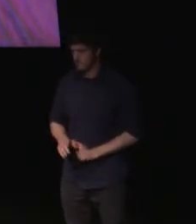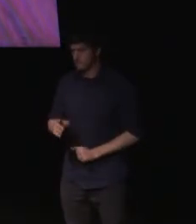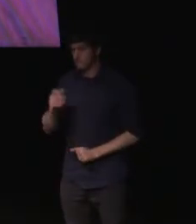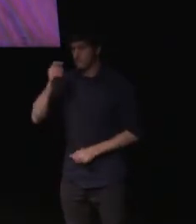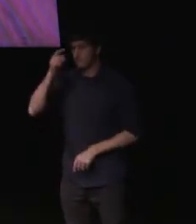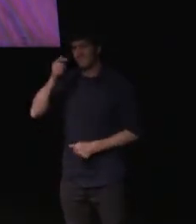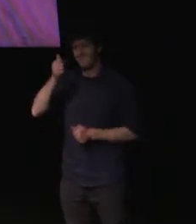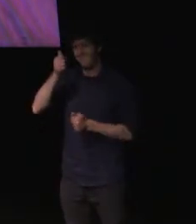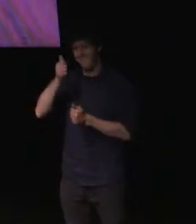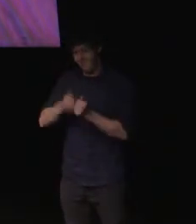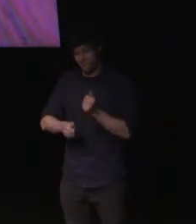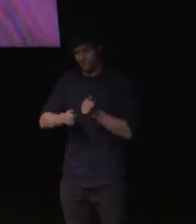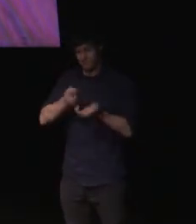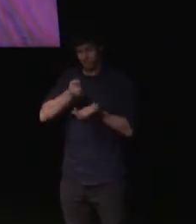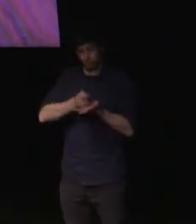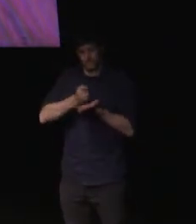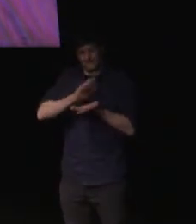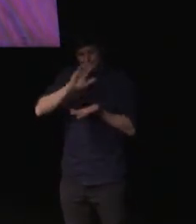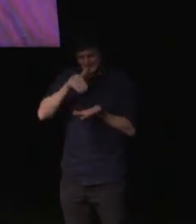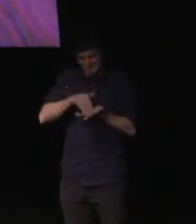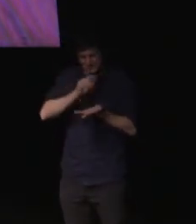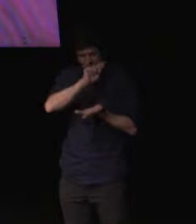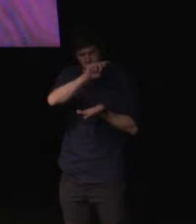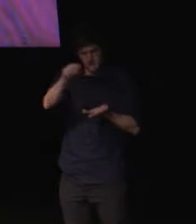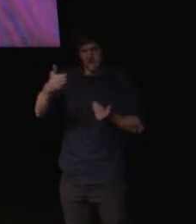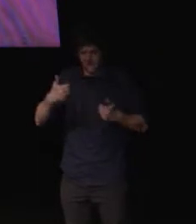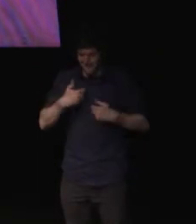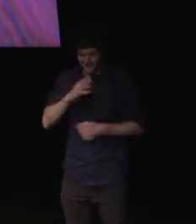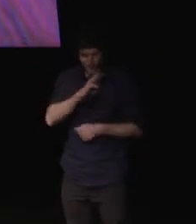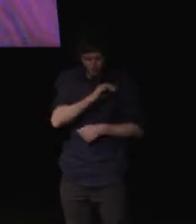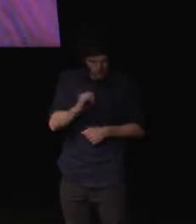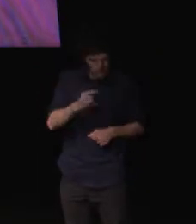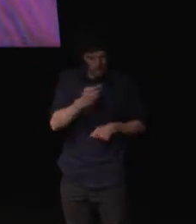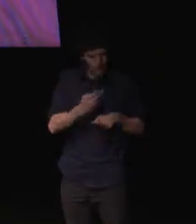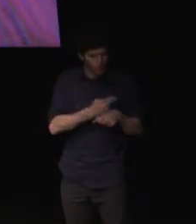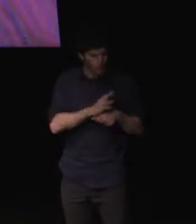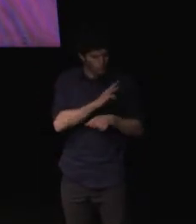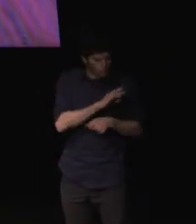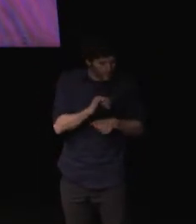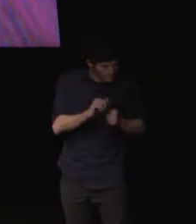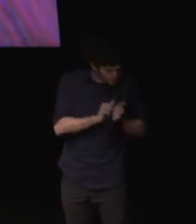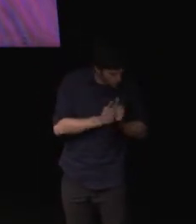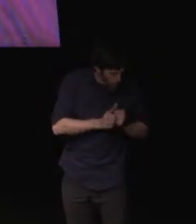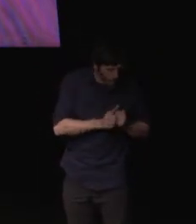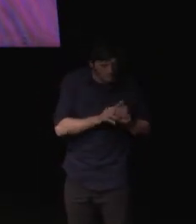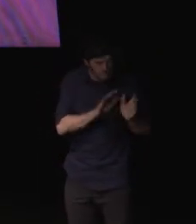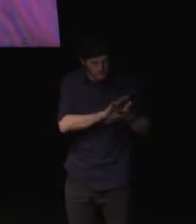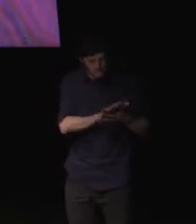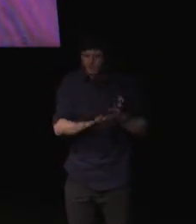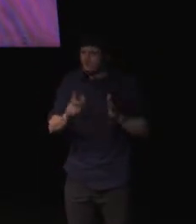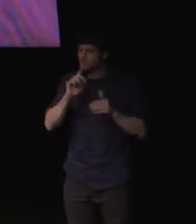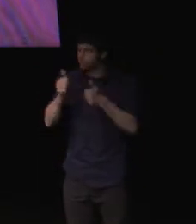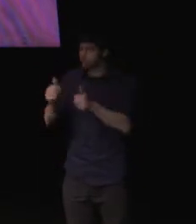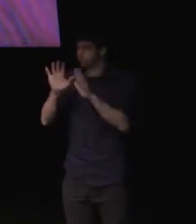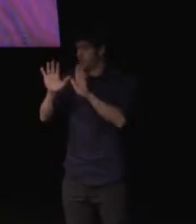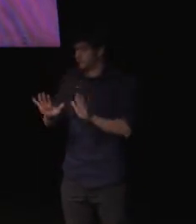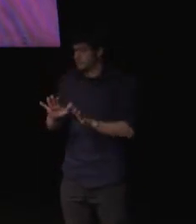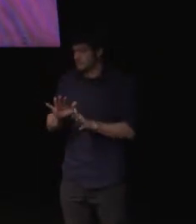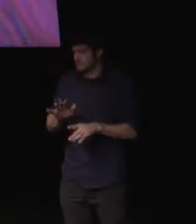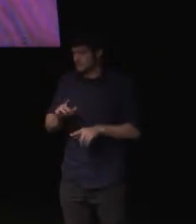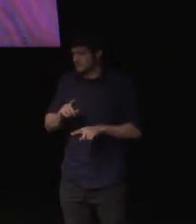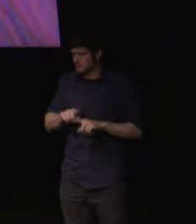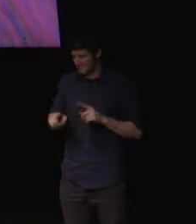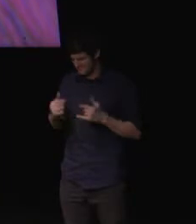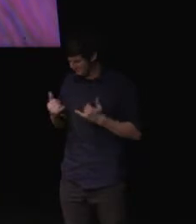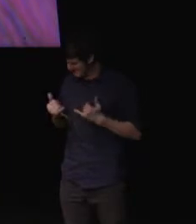the world got these Wiis, and they're using Wii Sports and all these things, which were all awesome. But we're